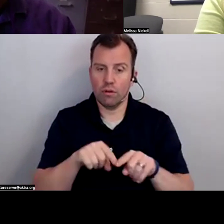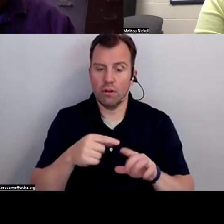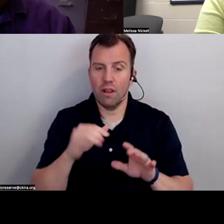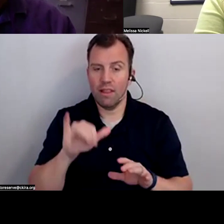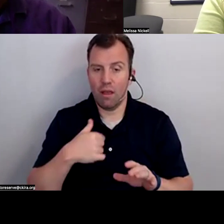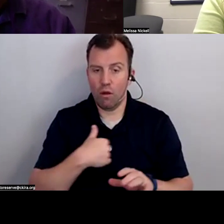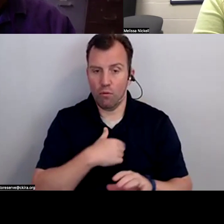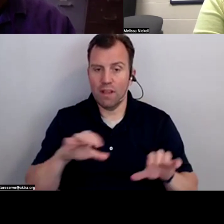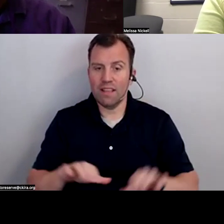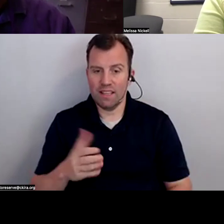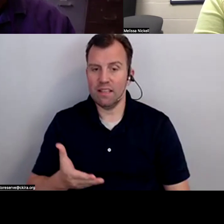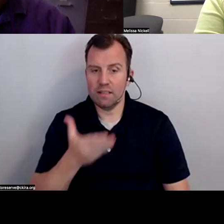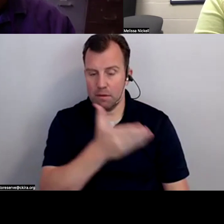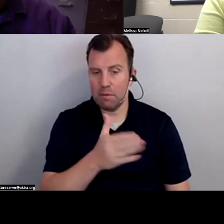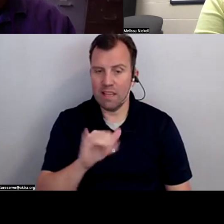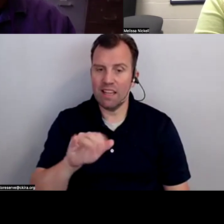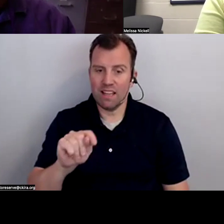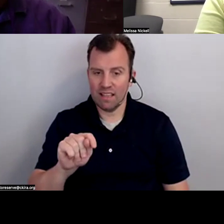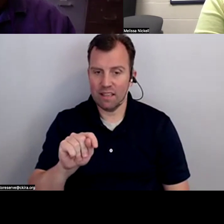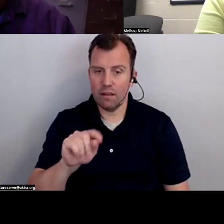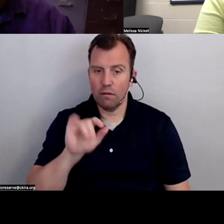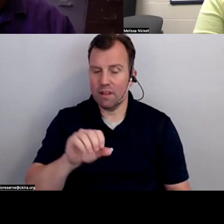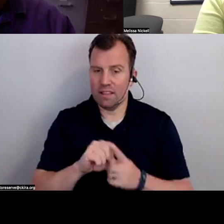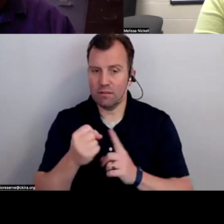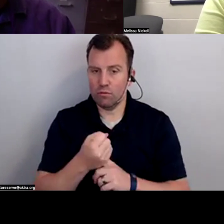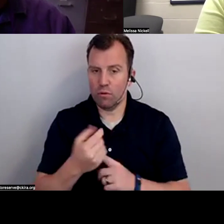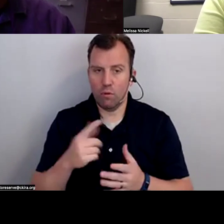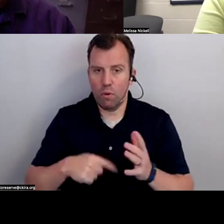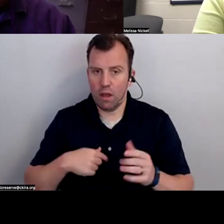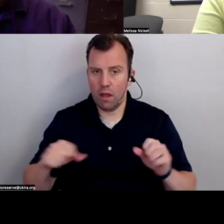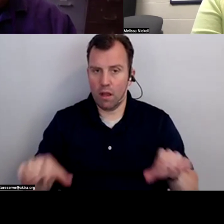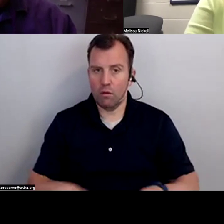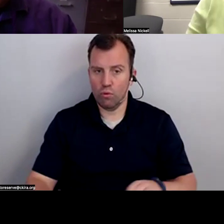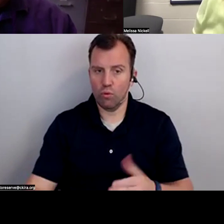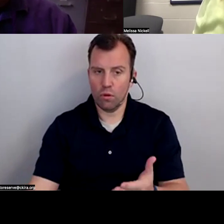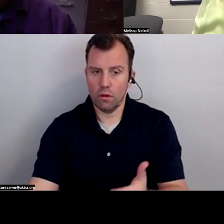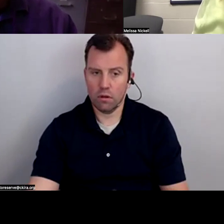did submit it. In situations like this, what can I do?